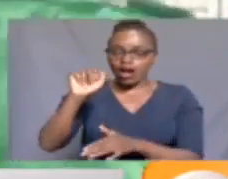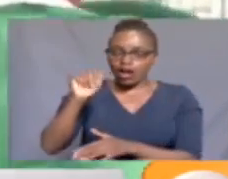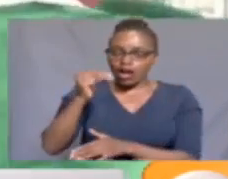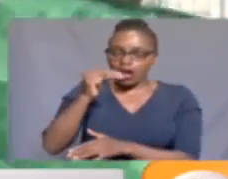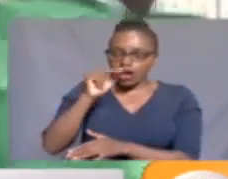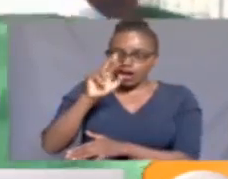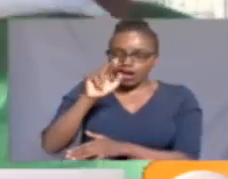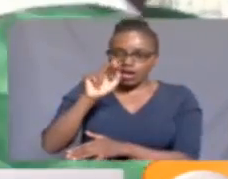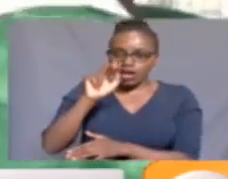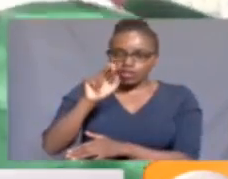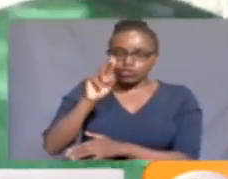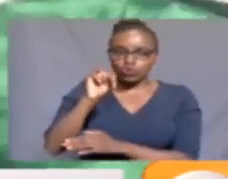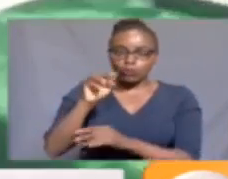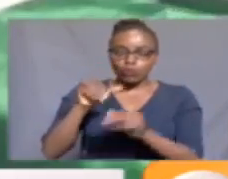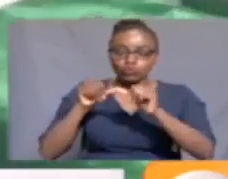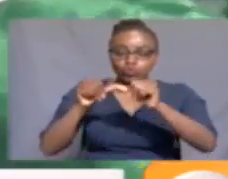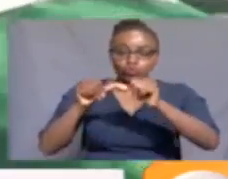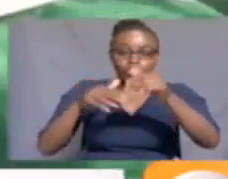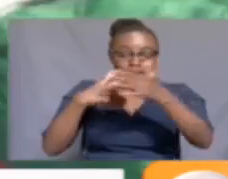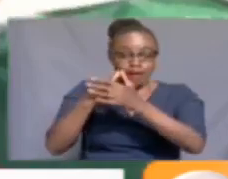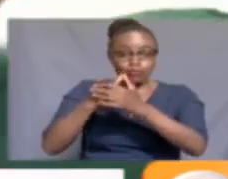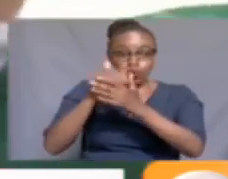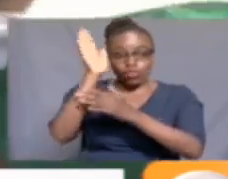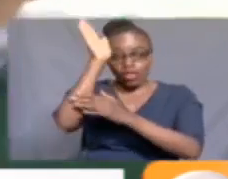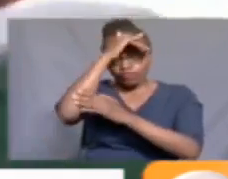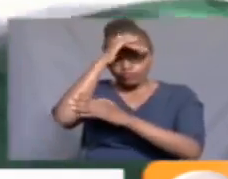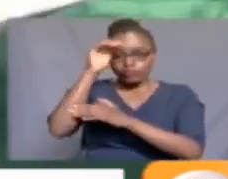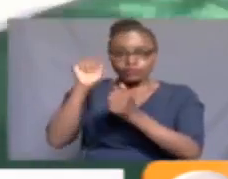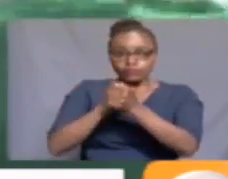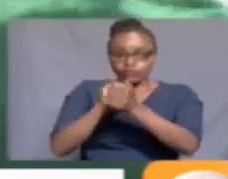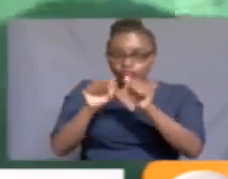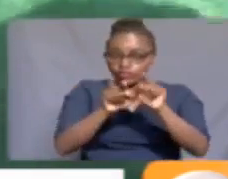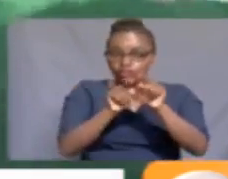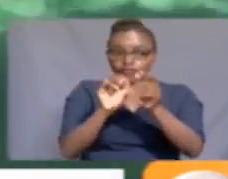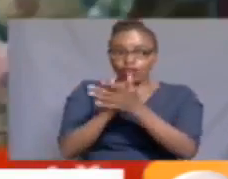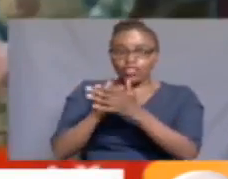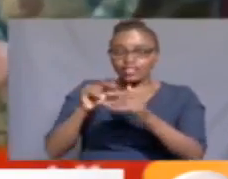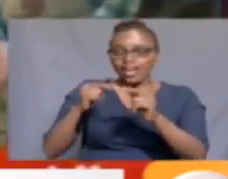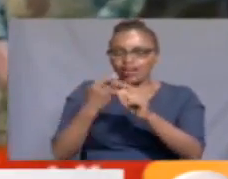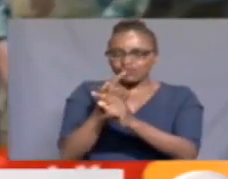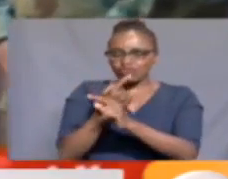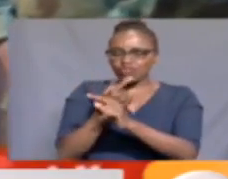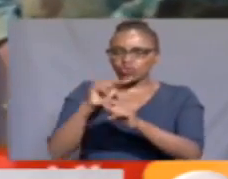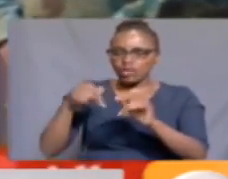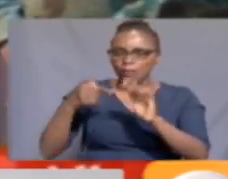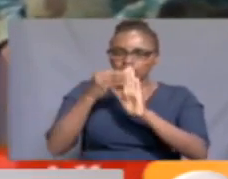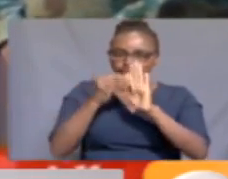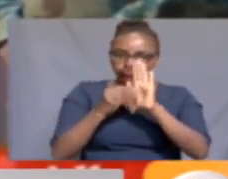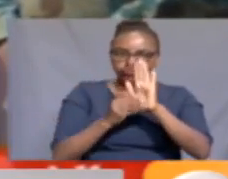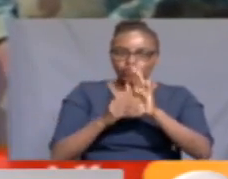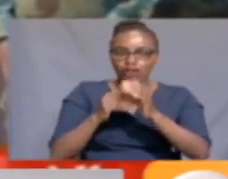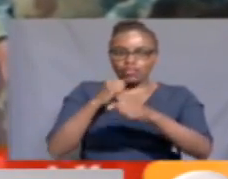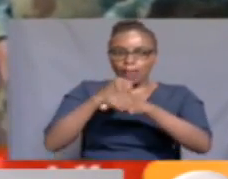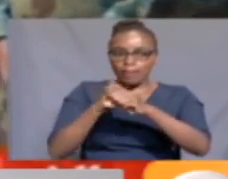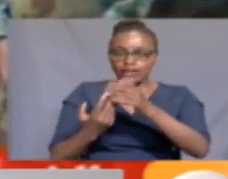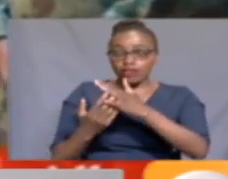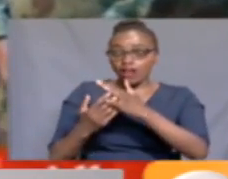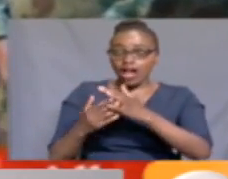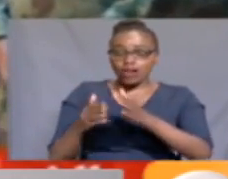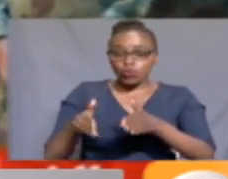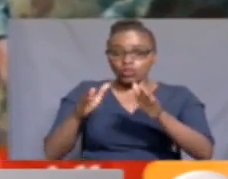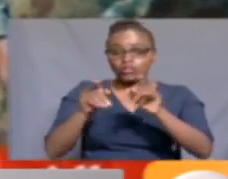Well, they announced to continue until the military council demonstrably accepts the demands that include the creation of a